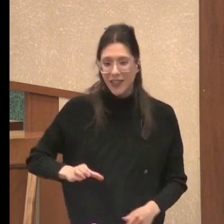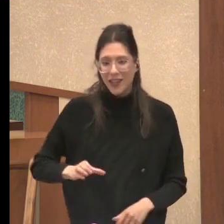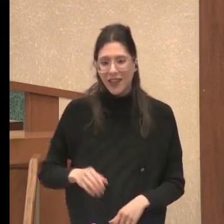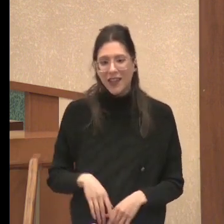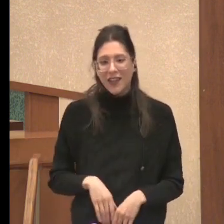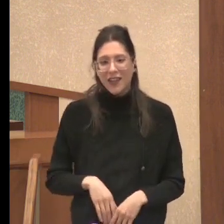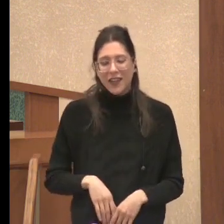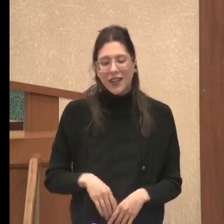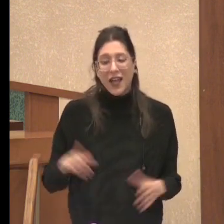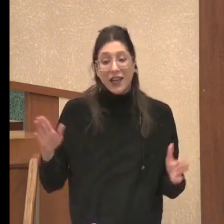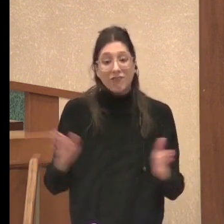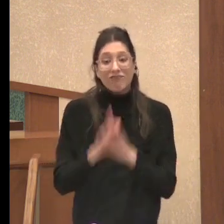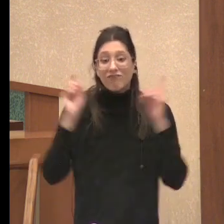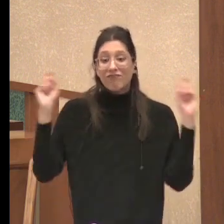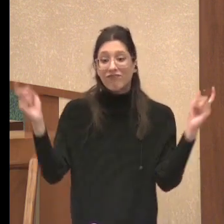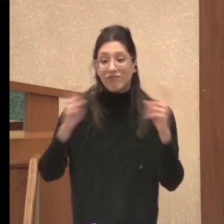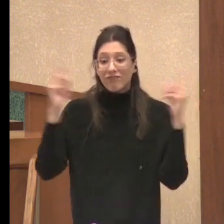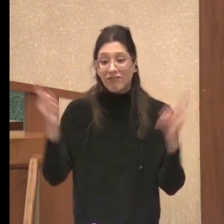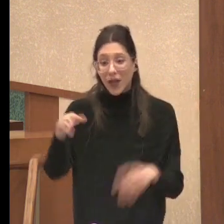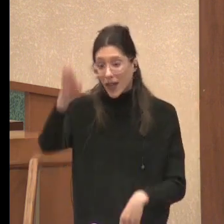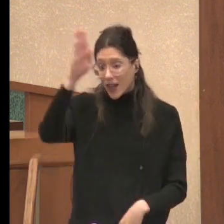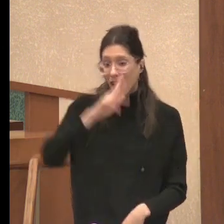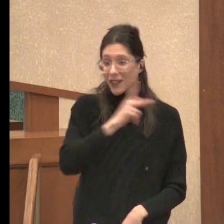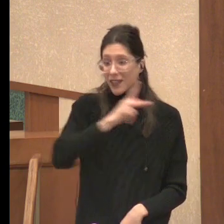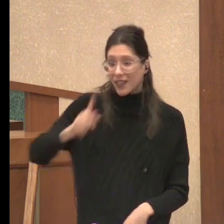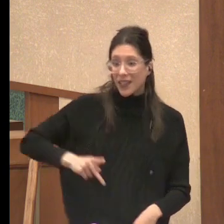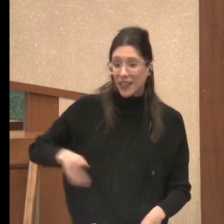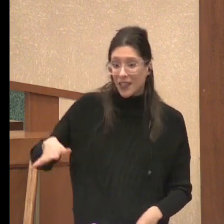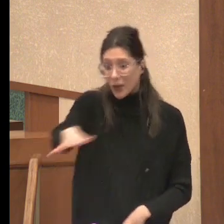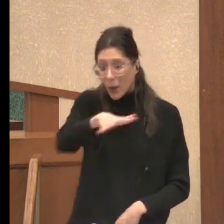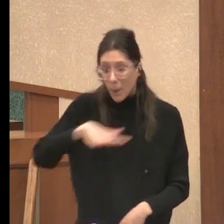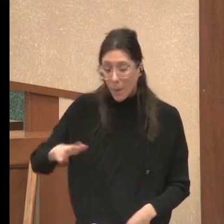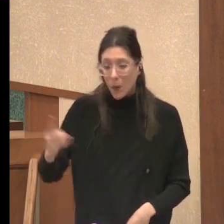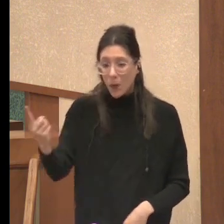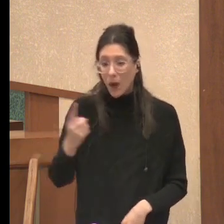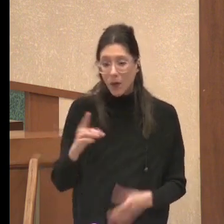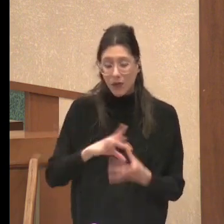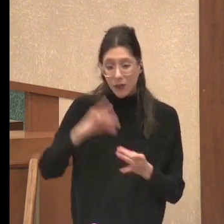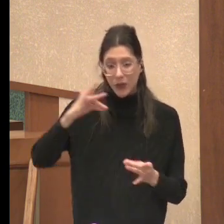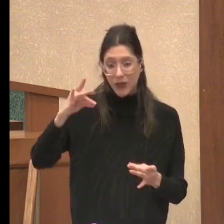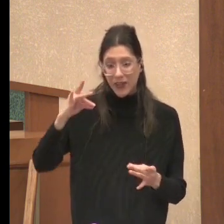hosanna! God's kingdom comes as the Spirit of Christ